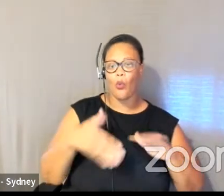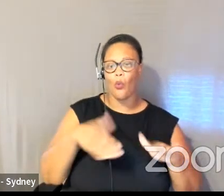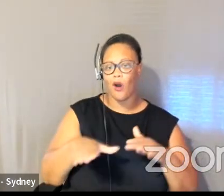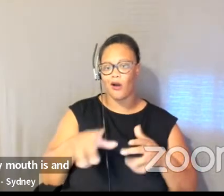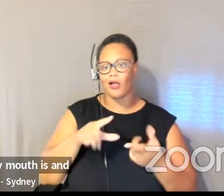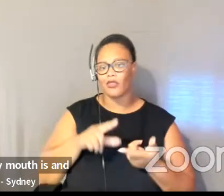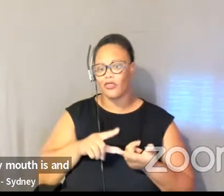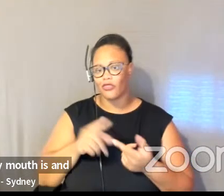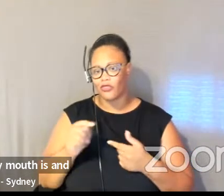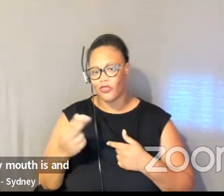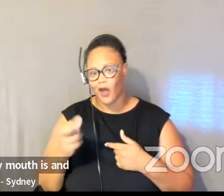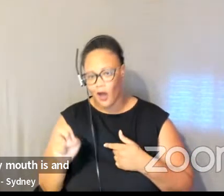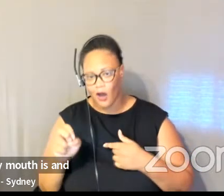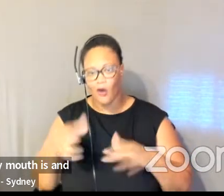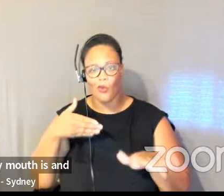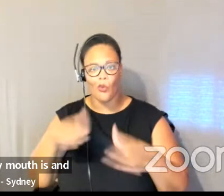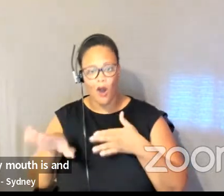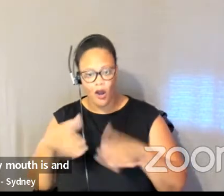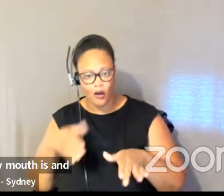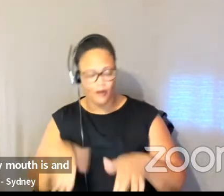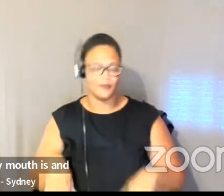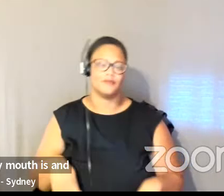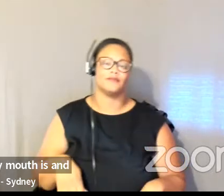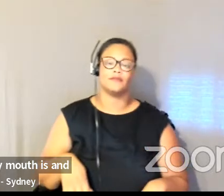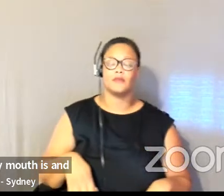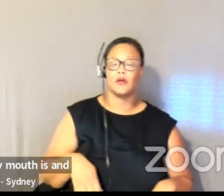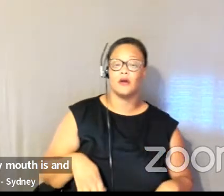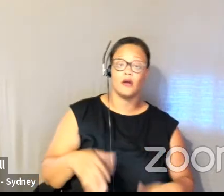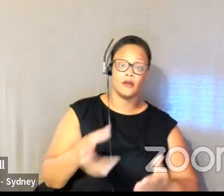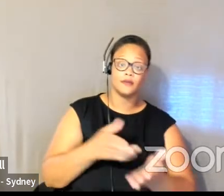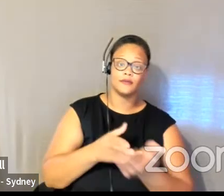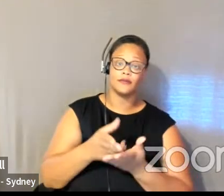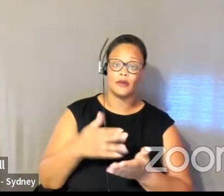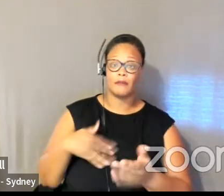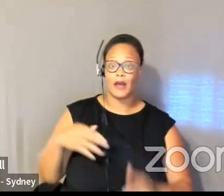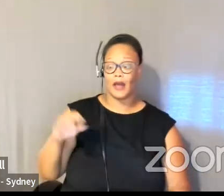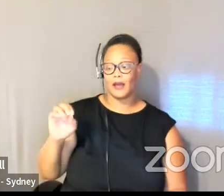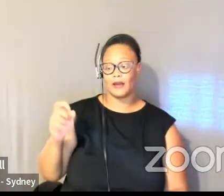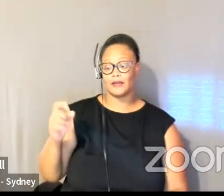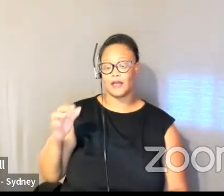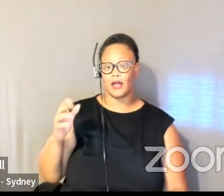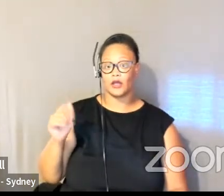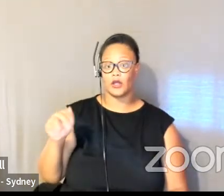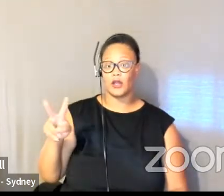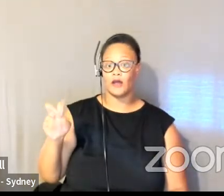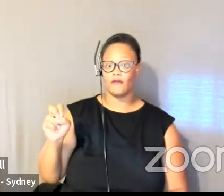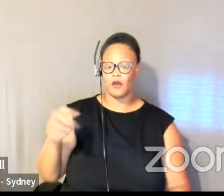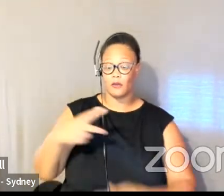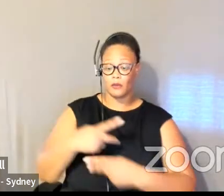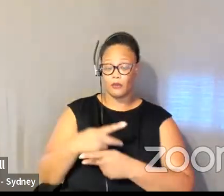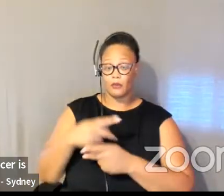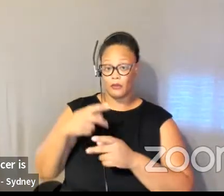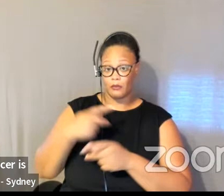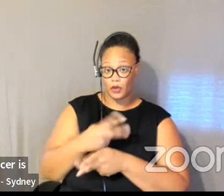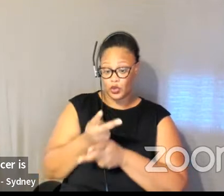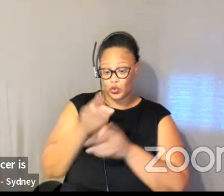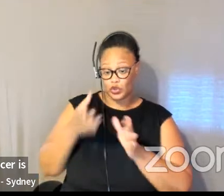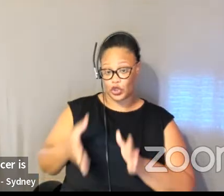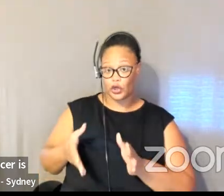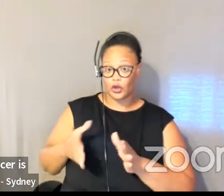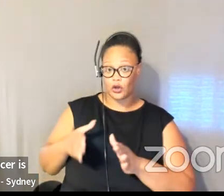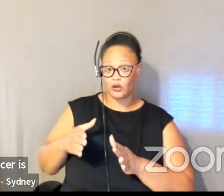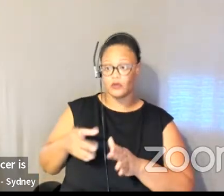And I'll be honest, my executive producer on that series is a white woman who I will say has asked